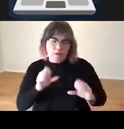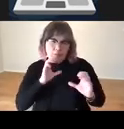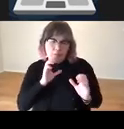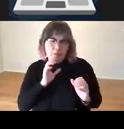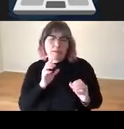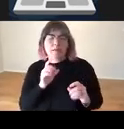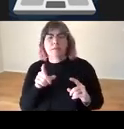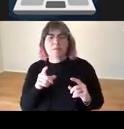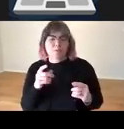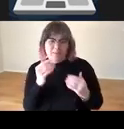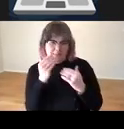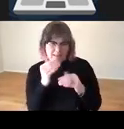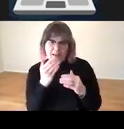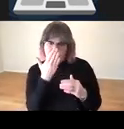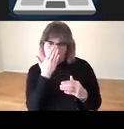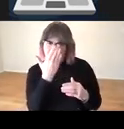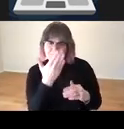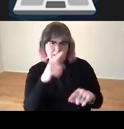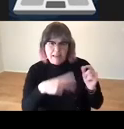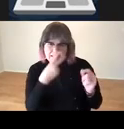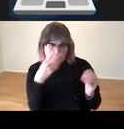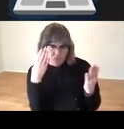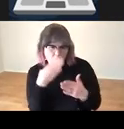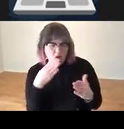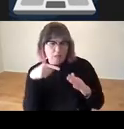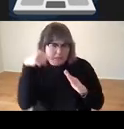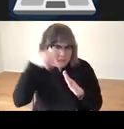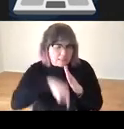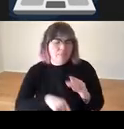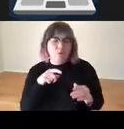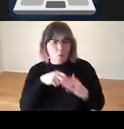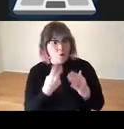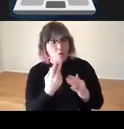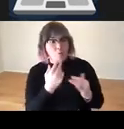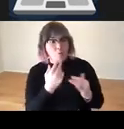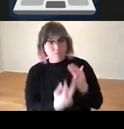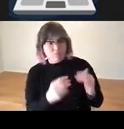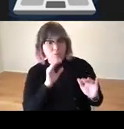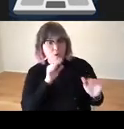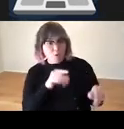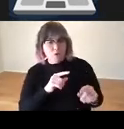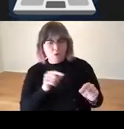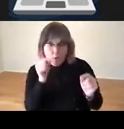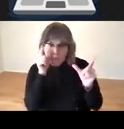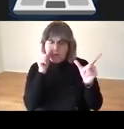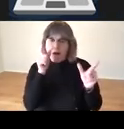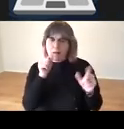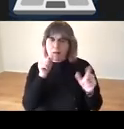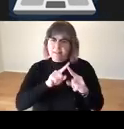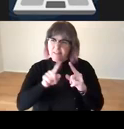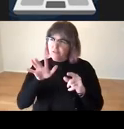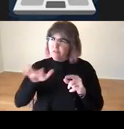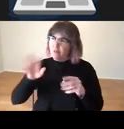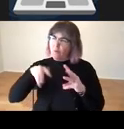when sight is very limiting, right? It's very hard. And even if you go into the ocean, you open your eyes, especially in different areas of the world, it's going to be a lot harder to